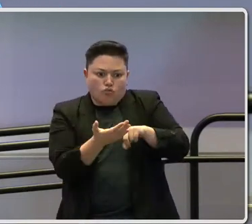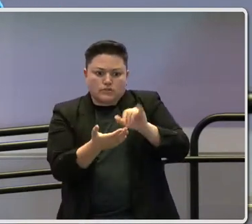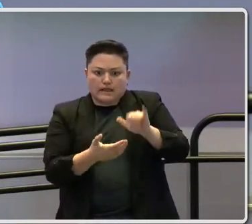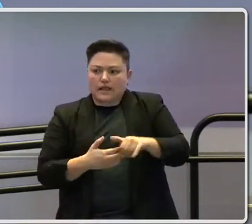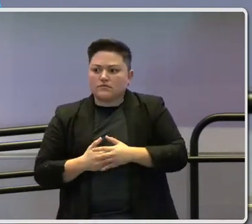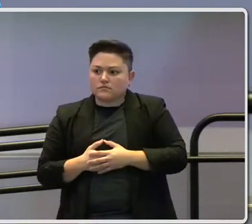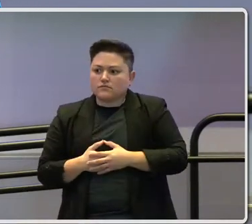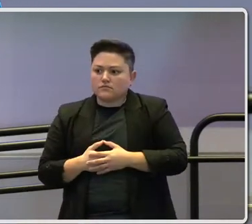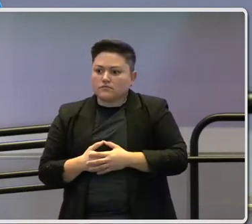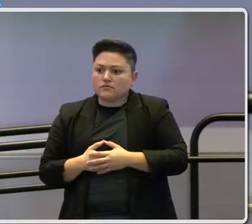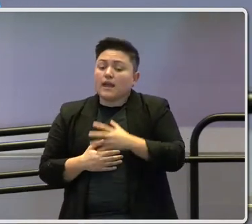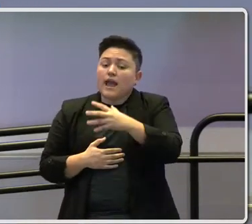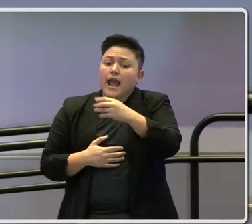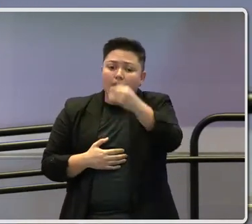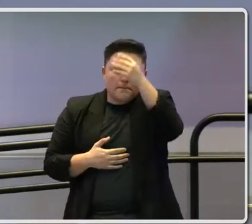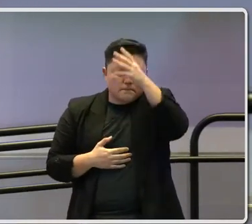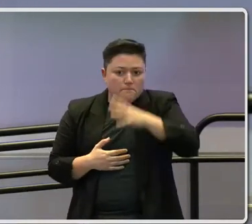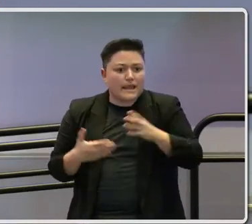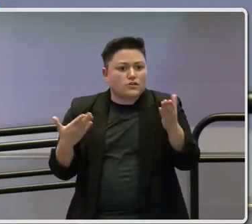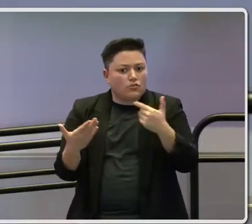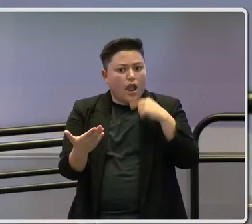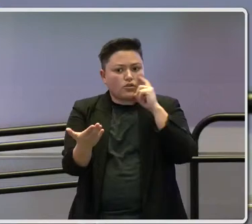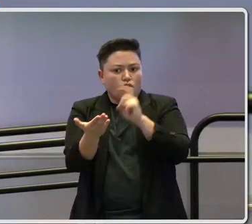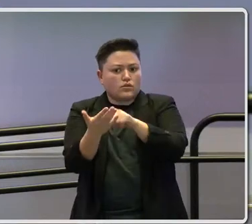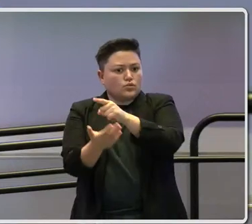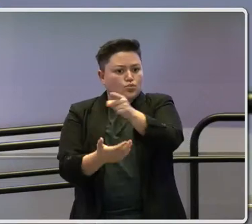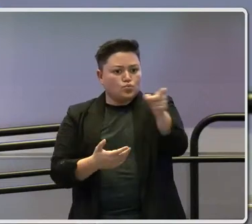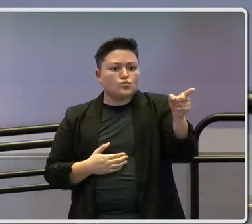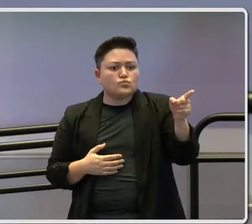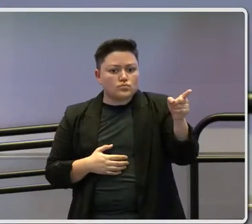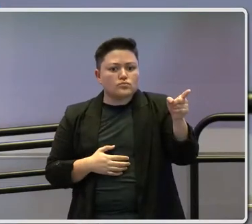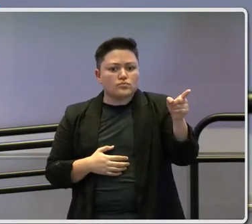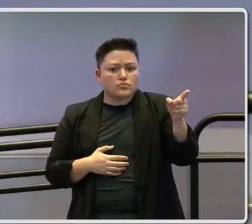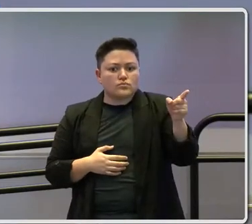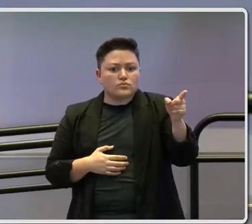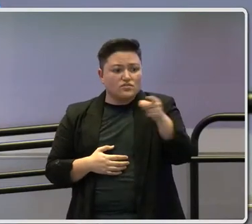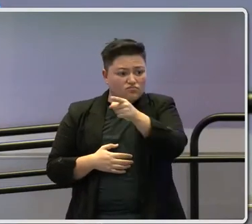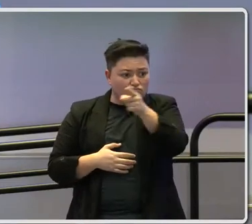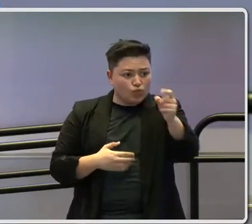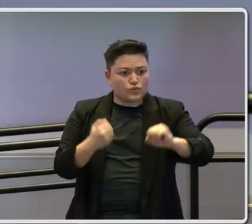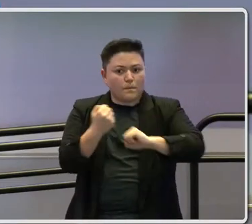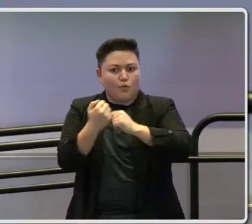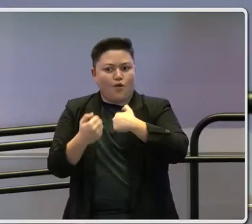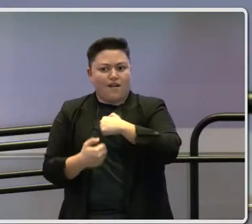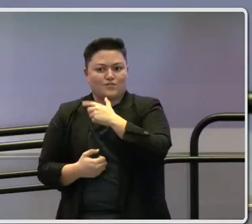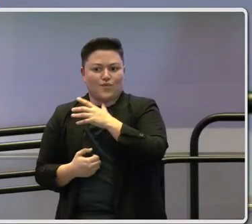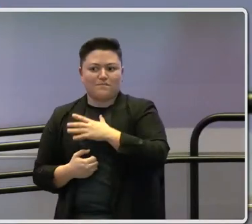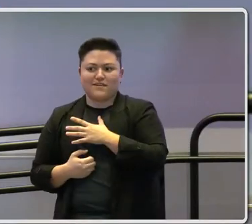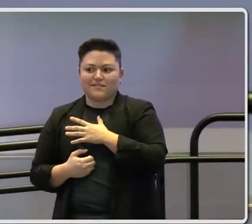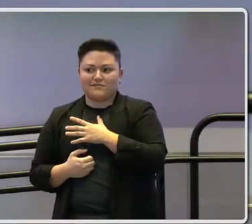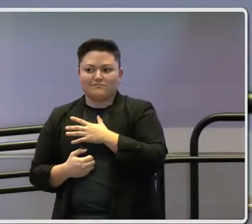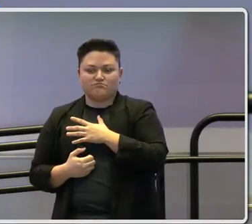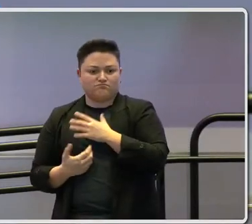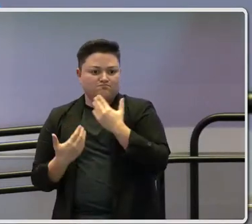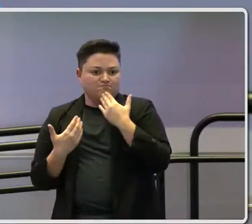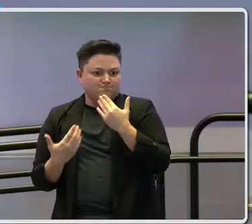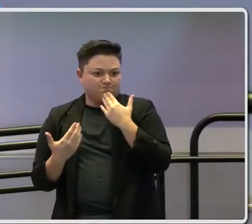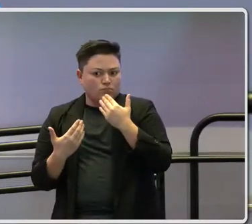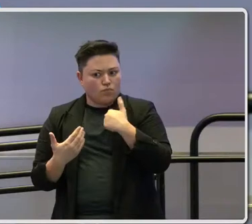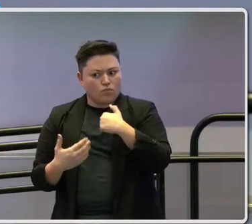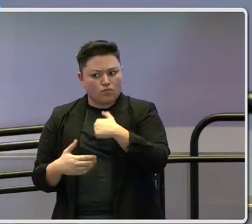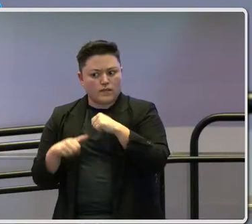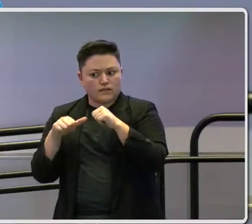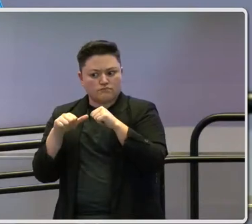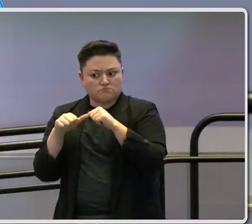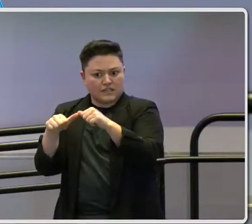also acknowledge the men in the room and acknowledge all of you that support us women as we continue to do this